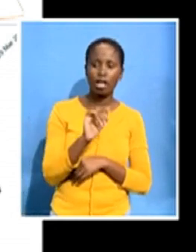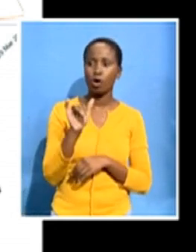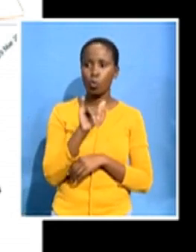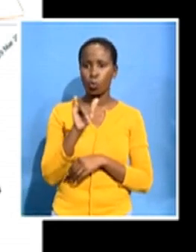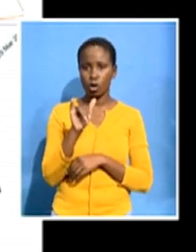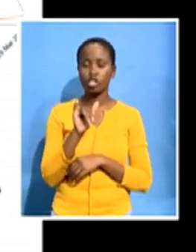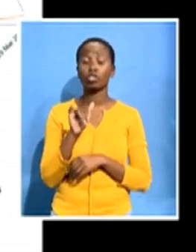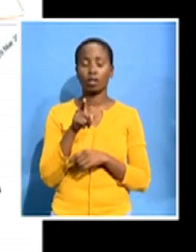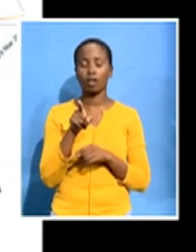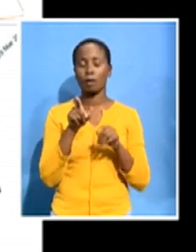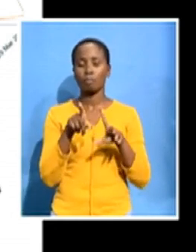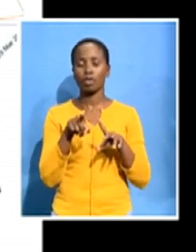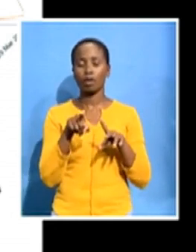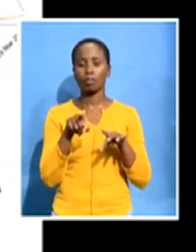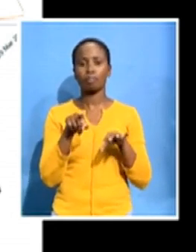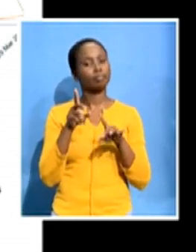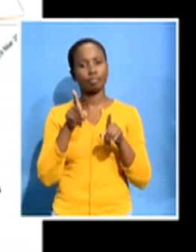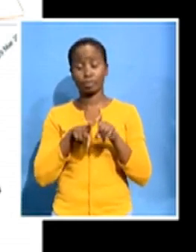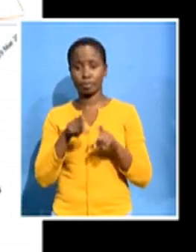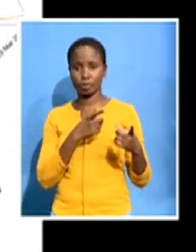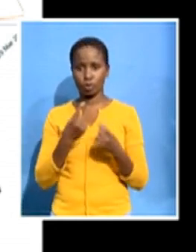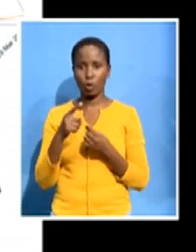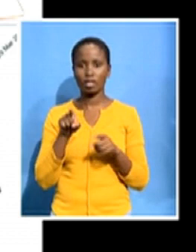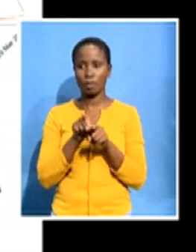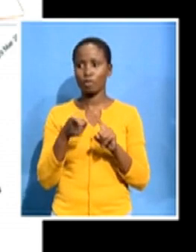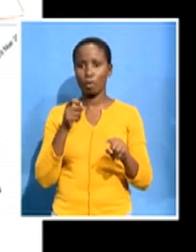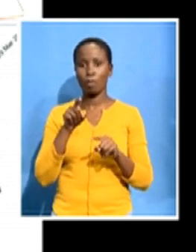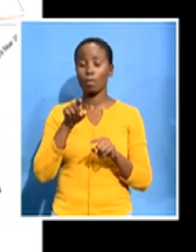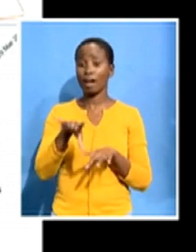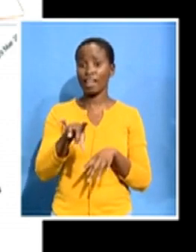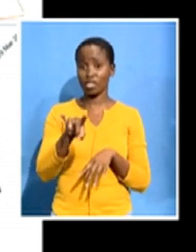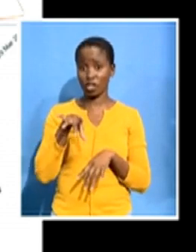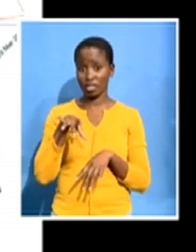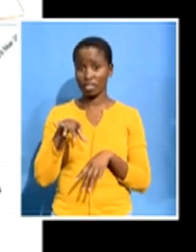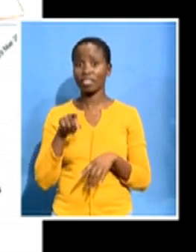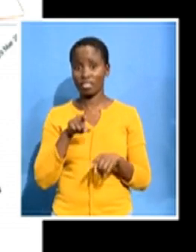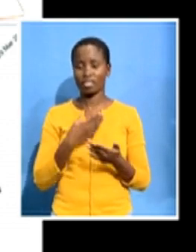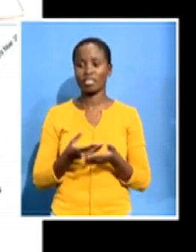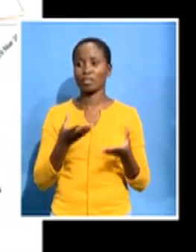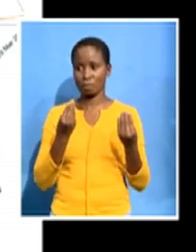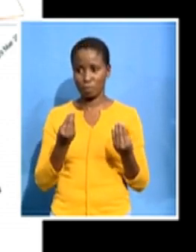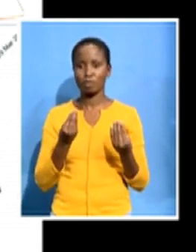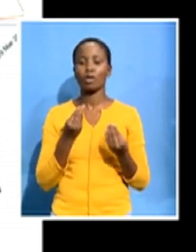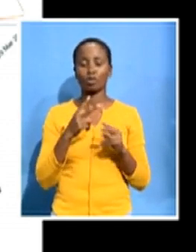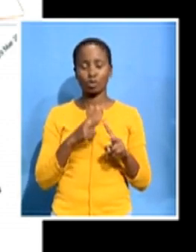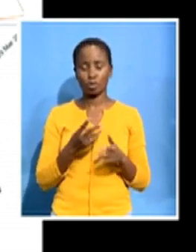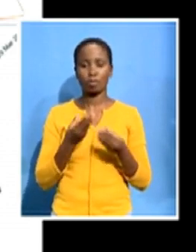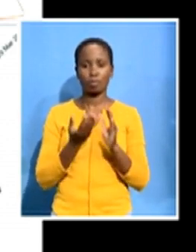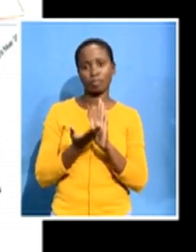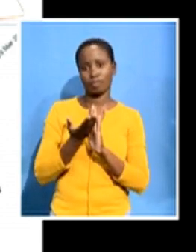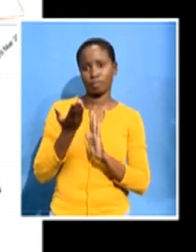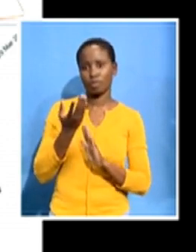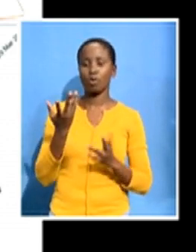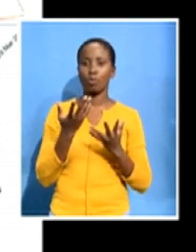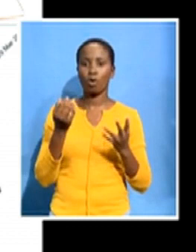been a decrease at Toes River, and there's been noticeable increases at the Dorings and Worcester. Theewaterskloof, there's been